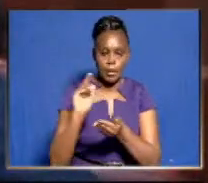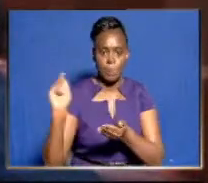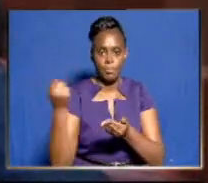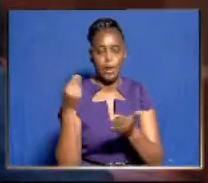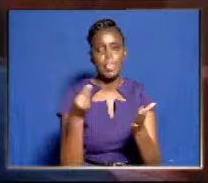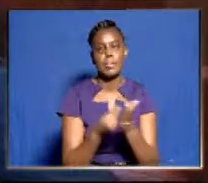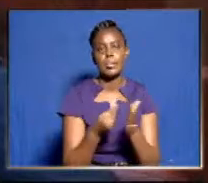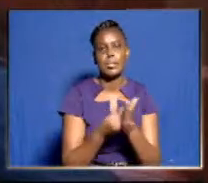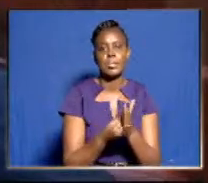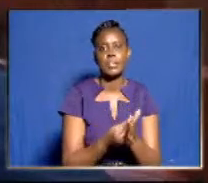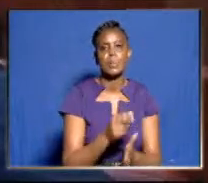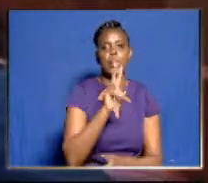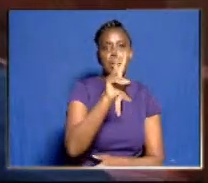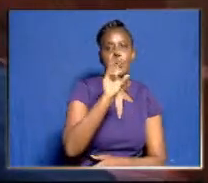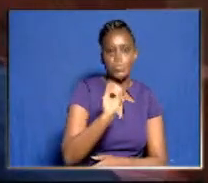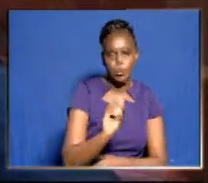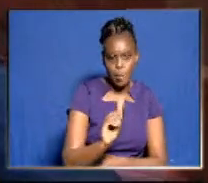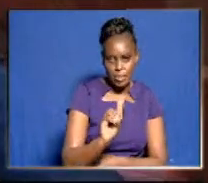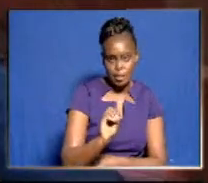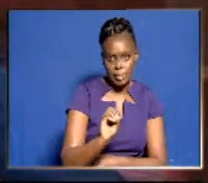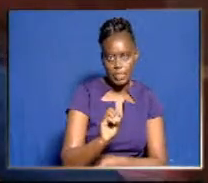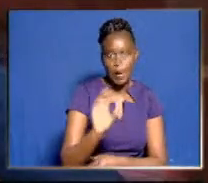shilling